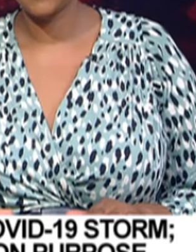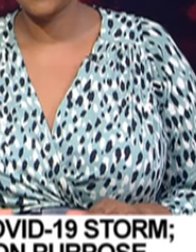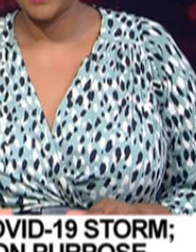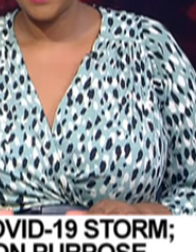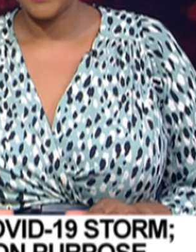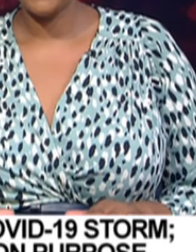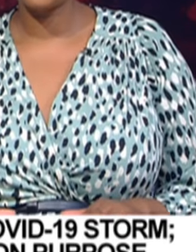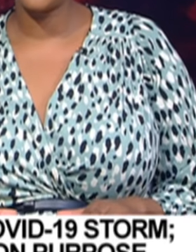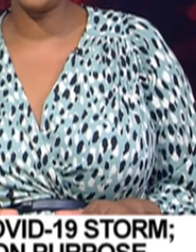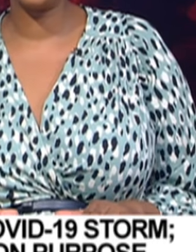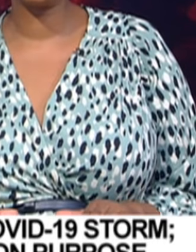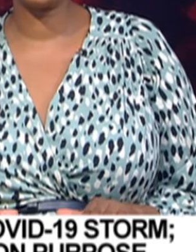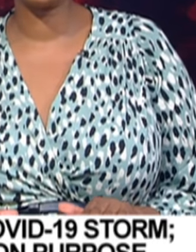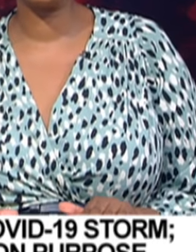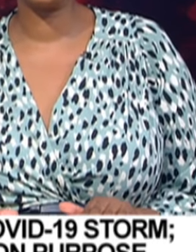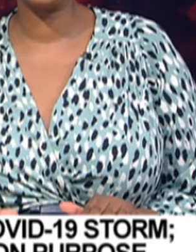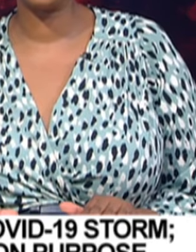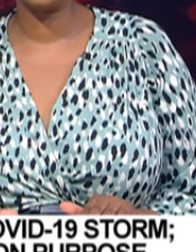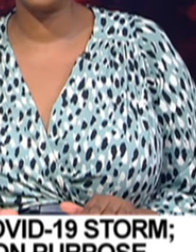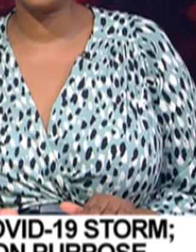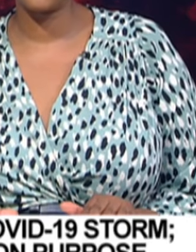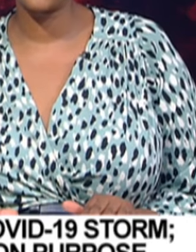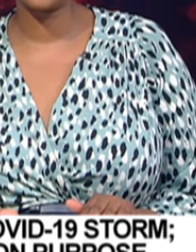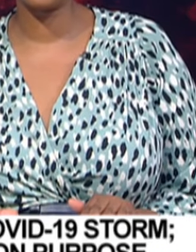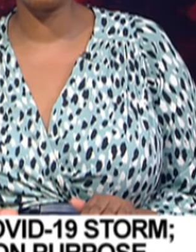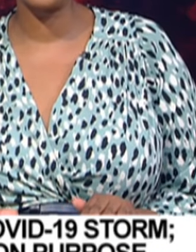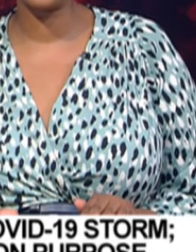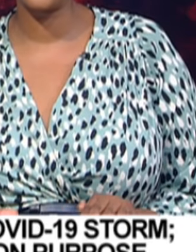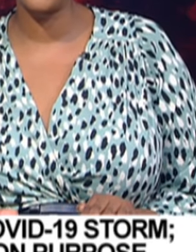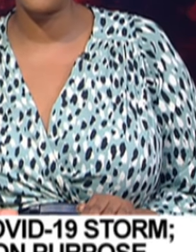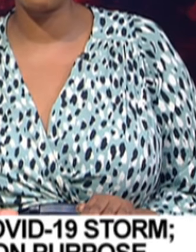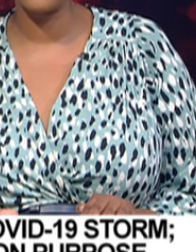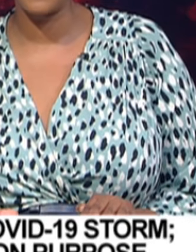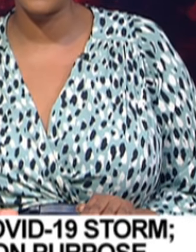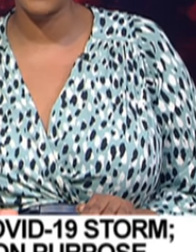And that there is President Cyril Ramaphosa's address to the nation. The big